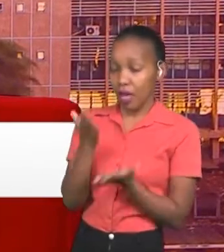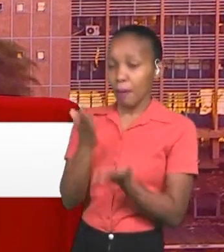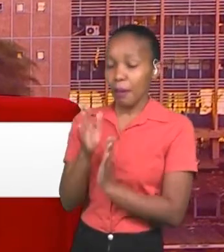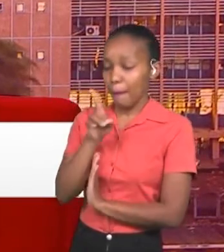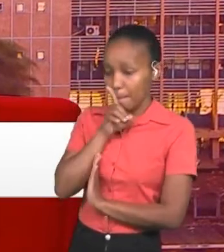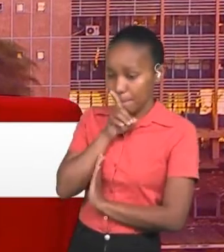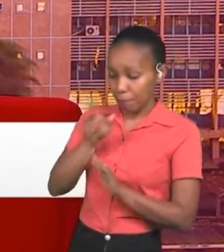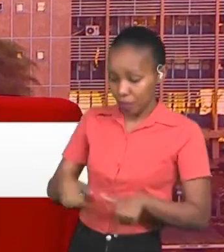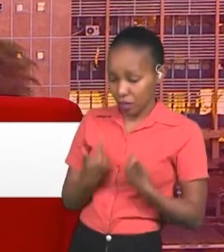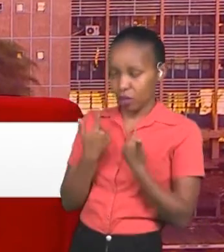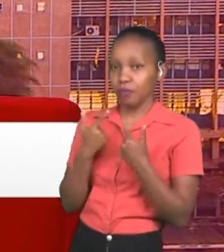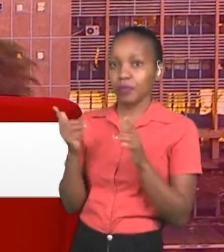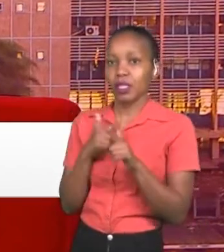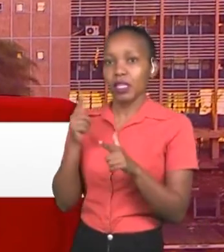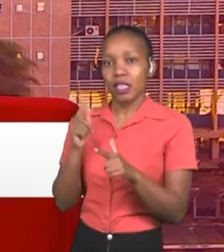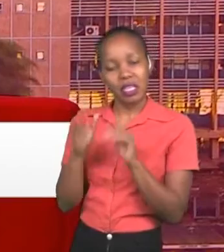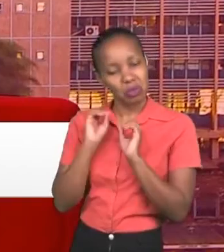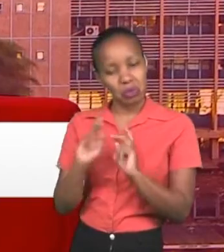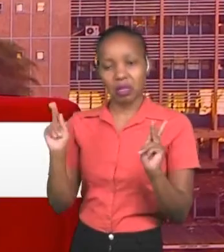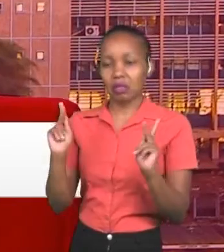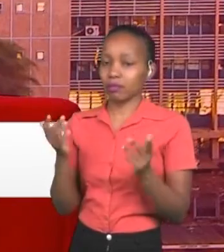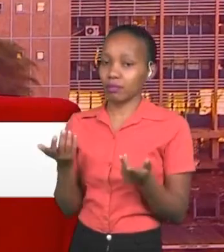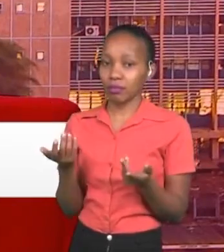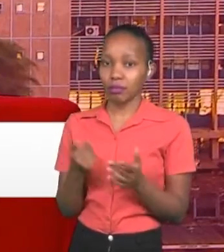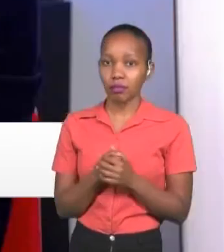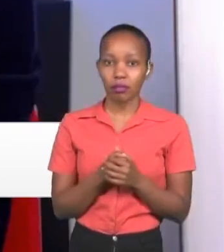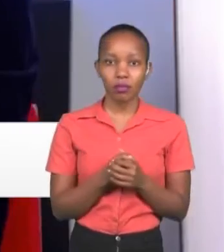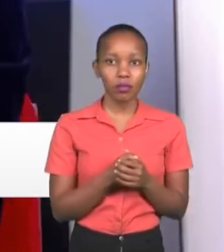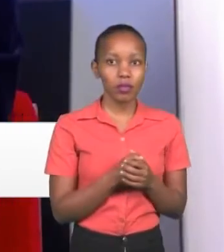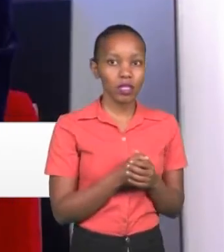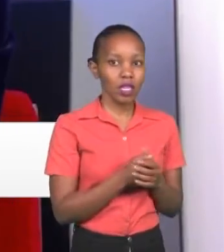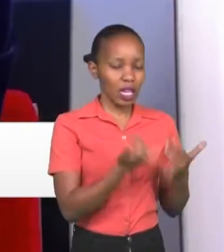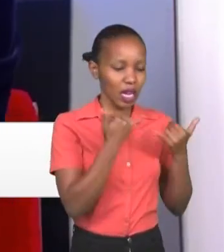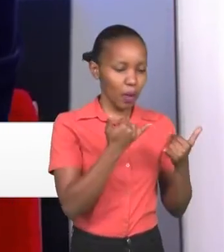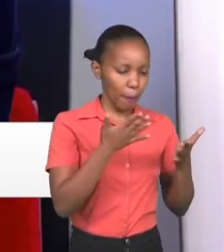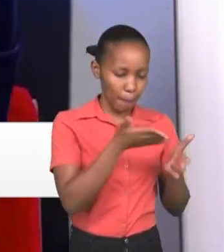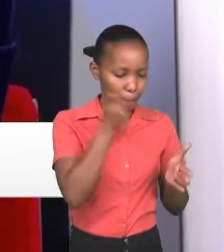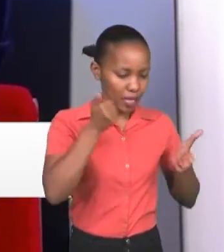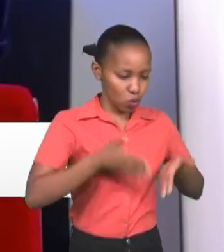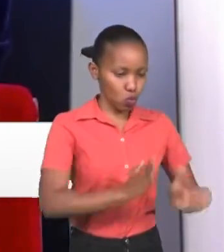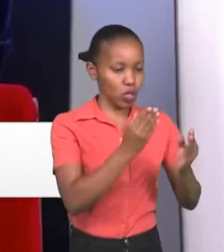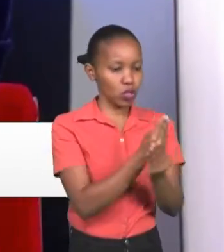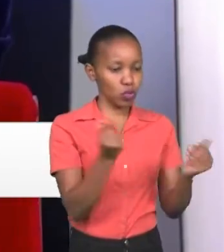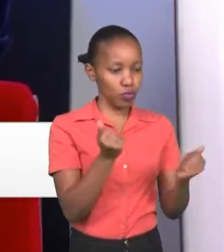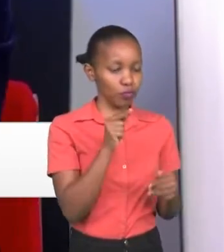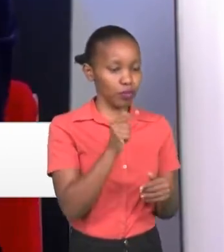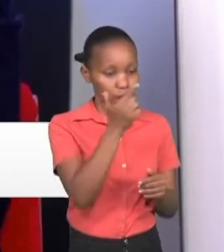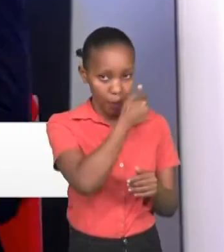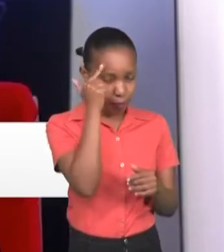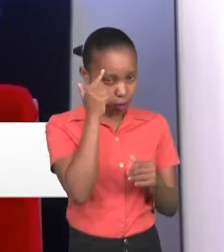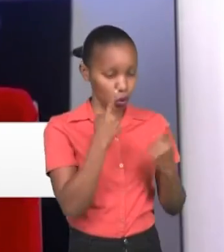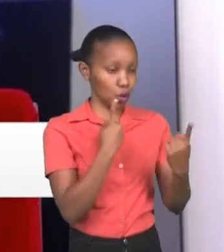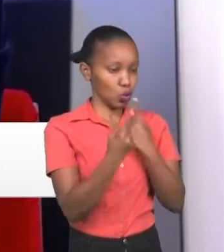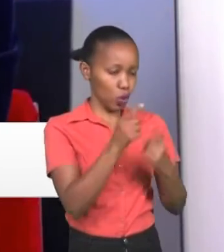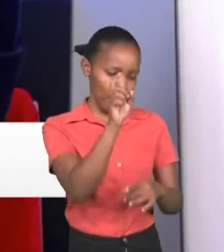yourself, ingekuwa tu sawa. Amazing, amazing. Yeah. So as you're ending up, what's the best way to approach this? Because, you know, we have to talk